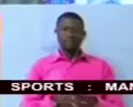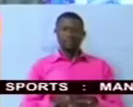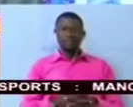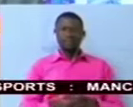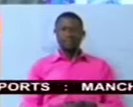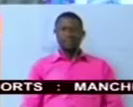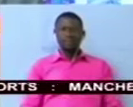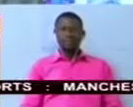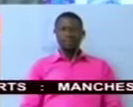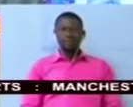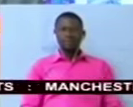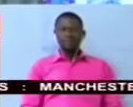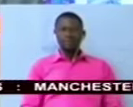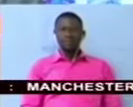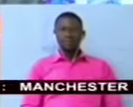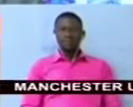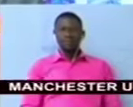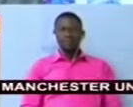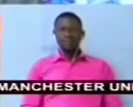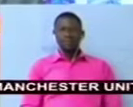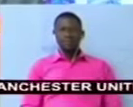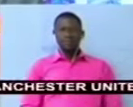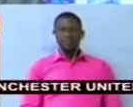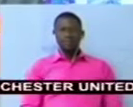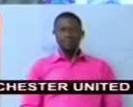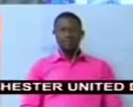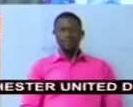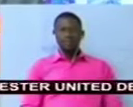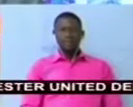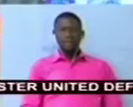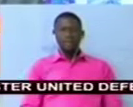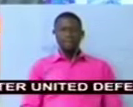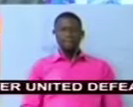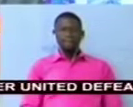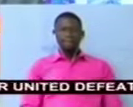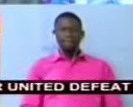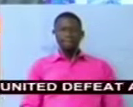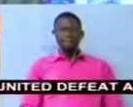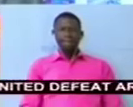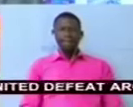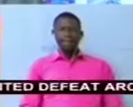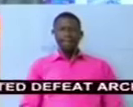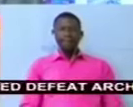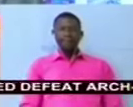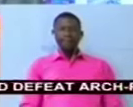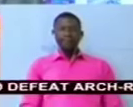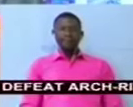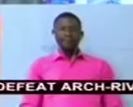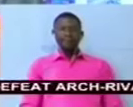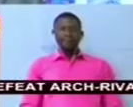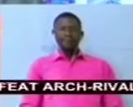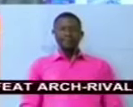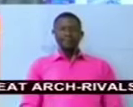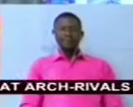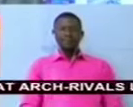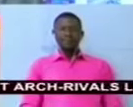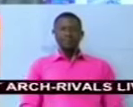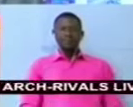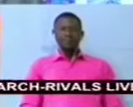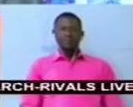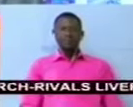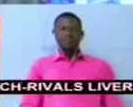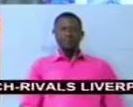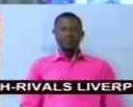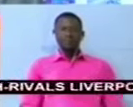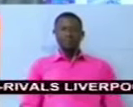ndax bala waxtu bobu laajoon nañ la leneen lu aju ci yefi waga yoy ak yefi drug bobu